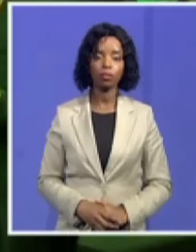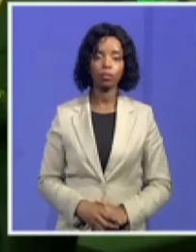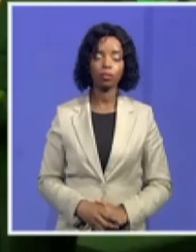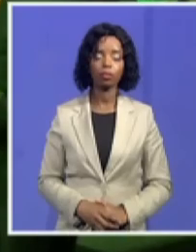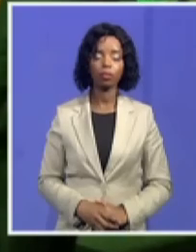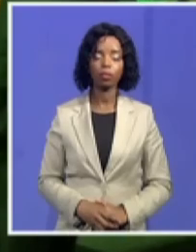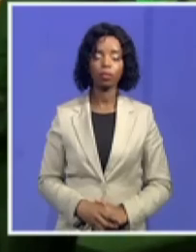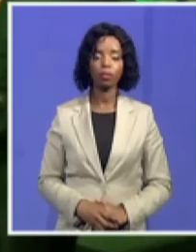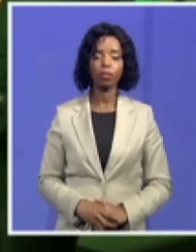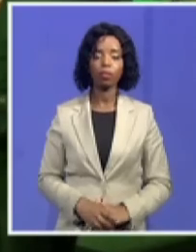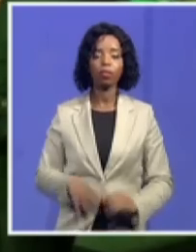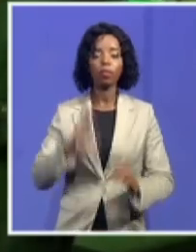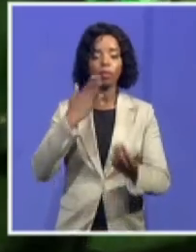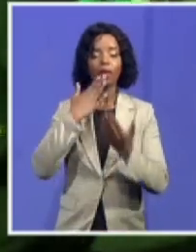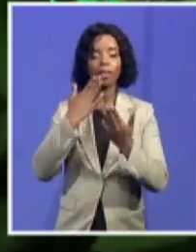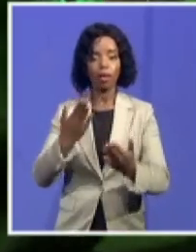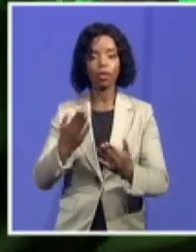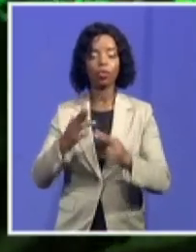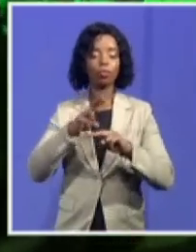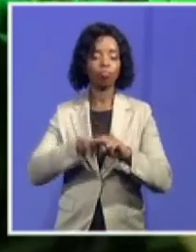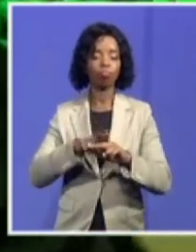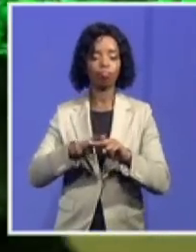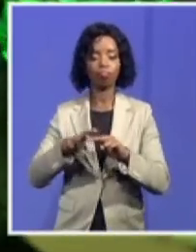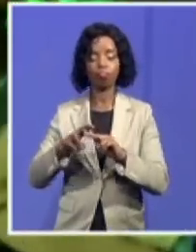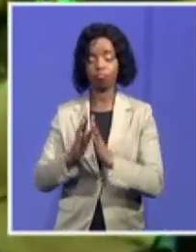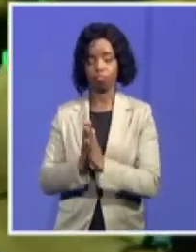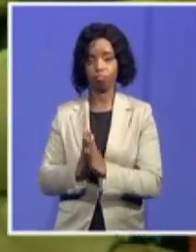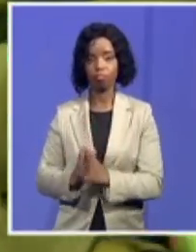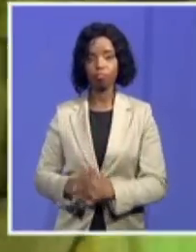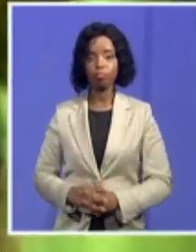Thank you. Let's be seated, please.